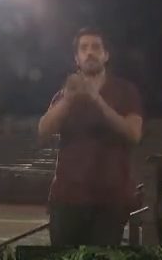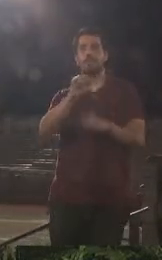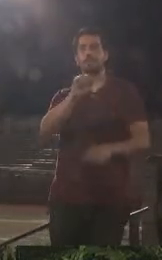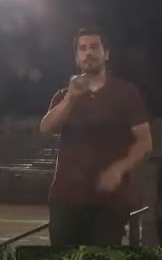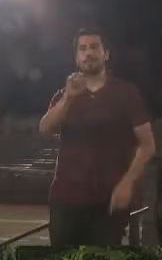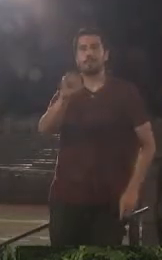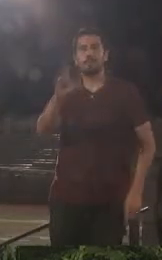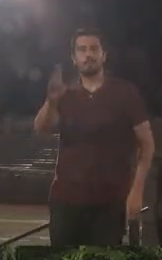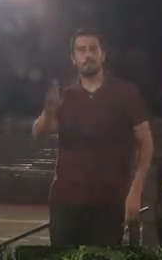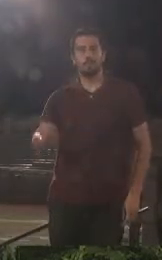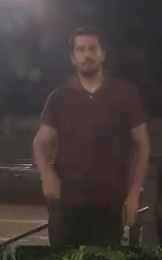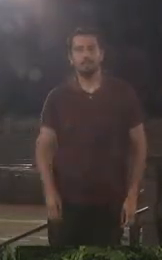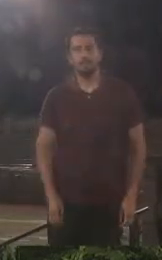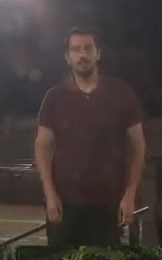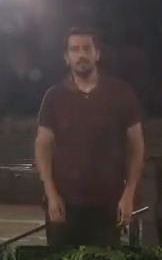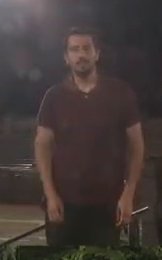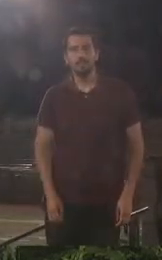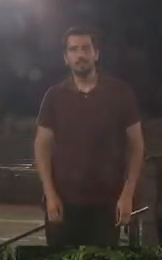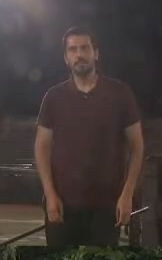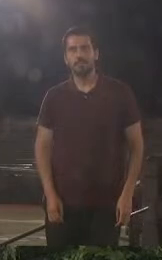University.